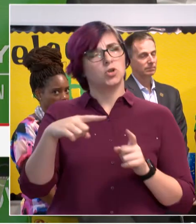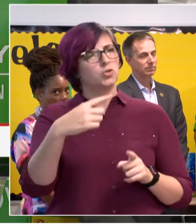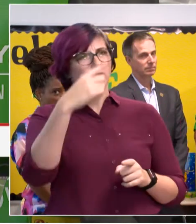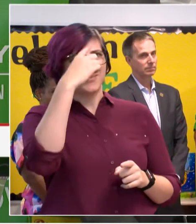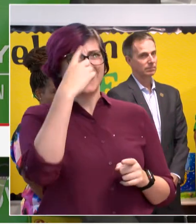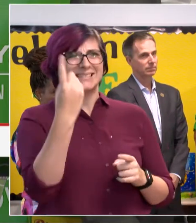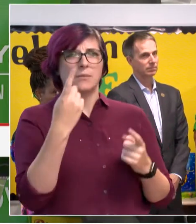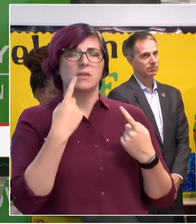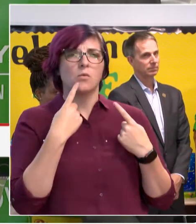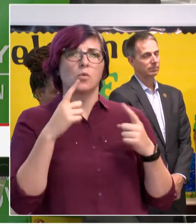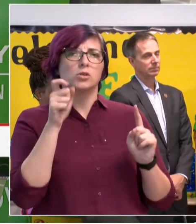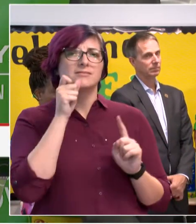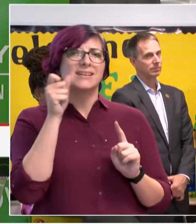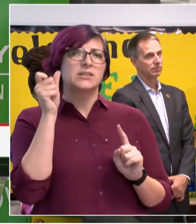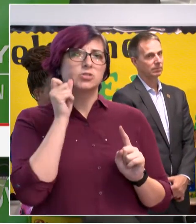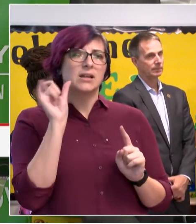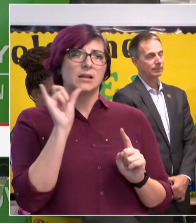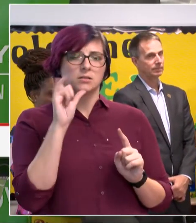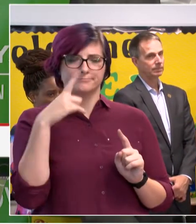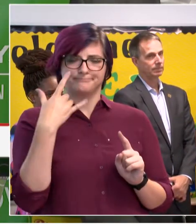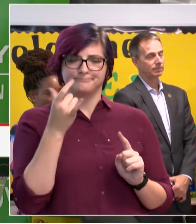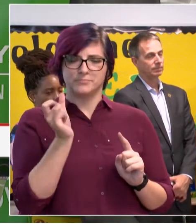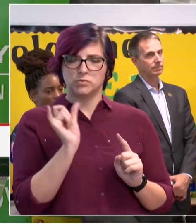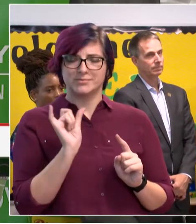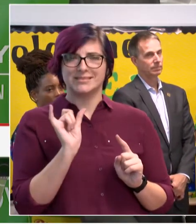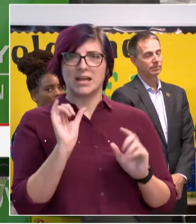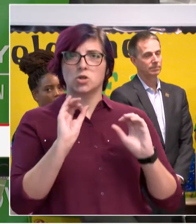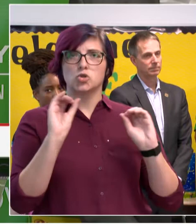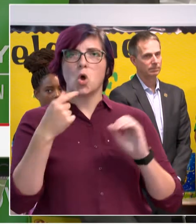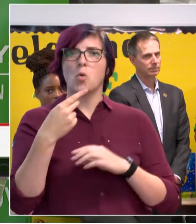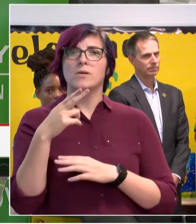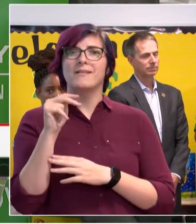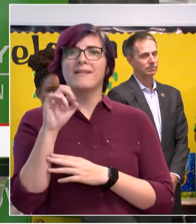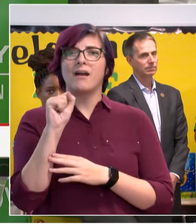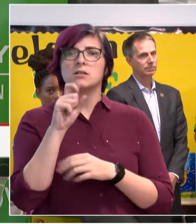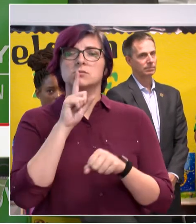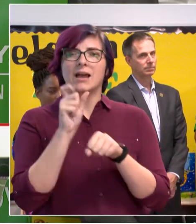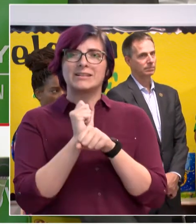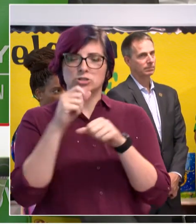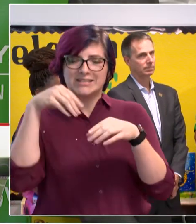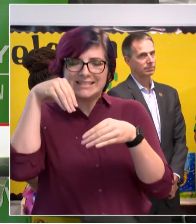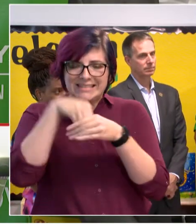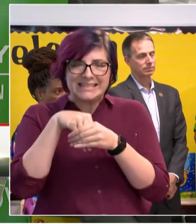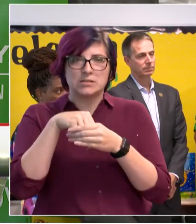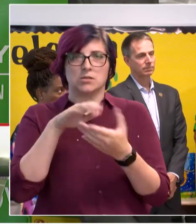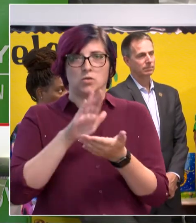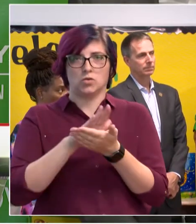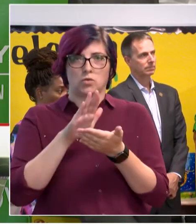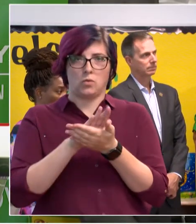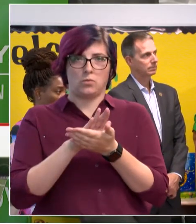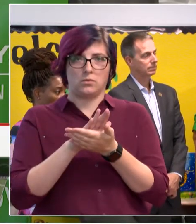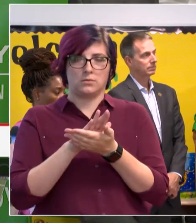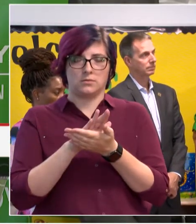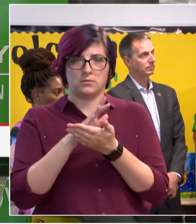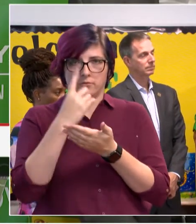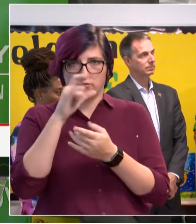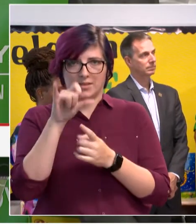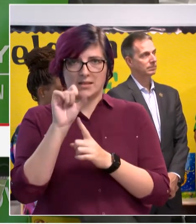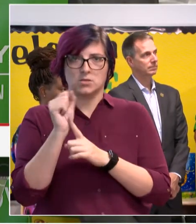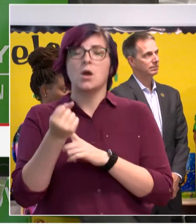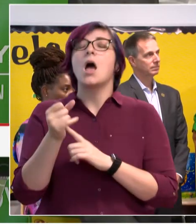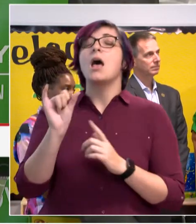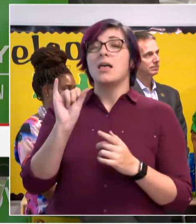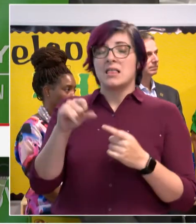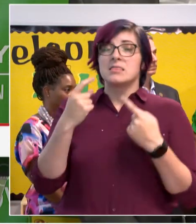worked yesterday in the sense that it appears that no guns actually got into the school, at least in that case. That